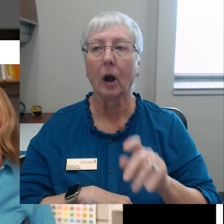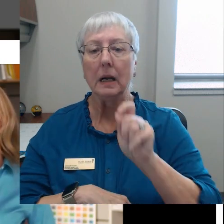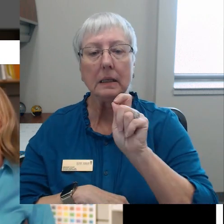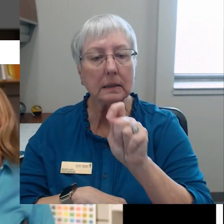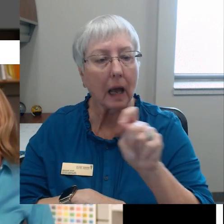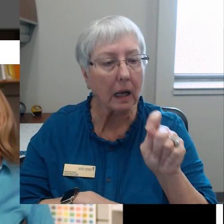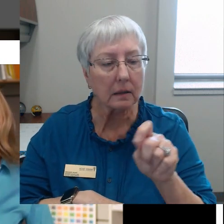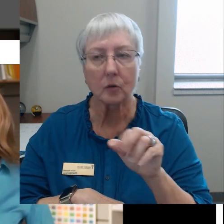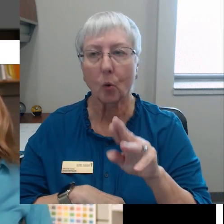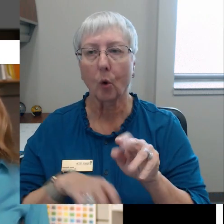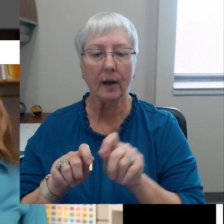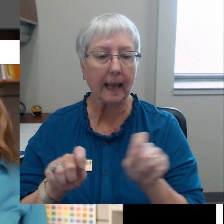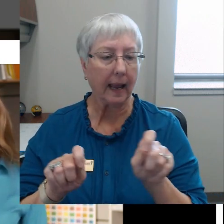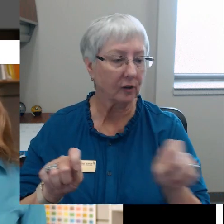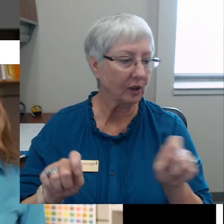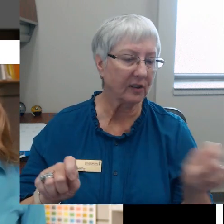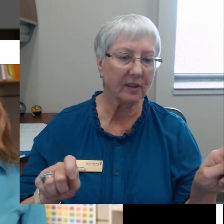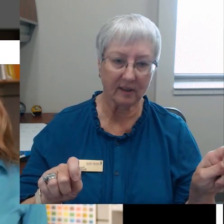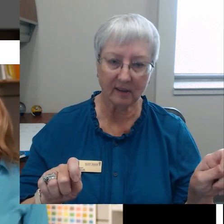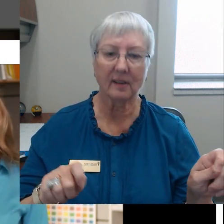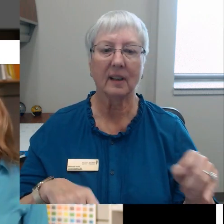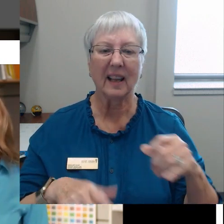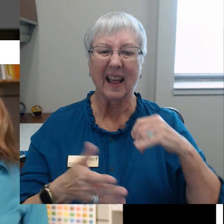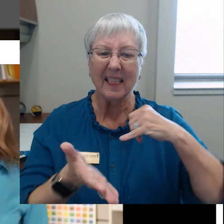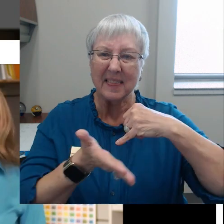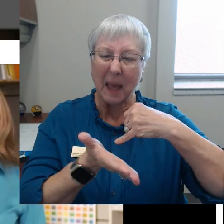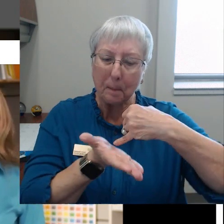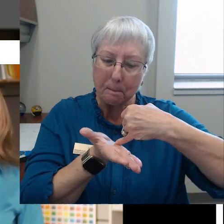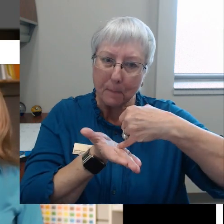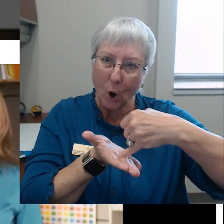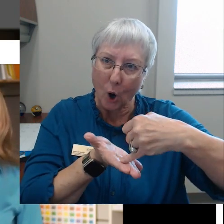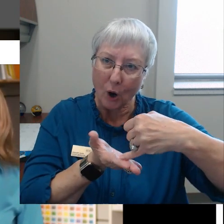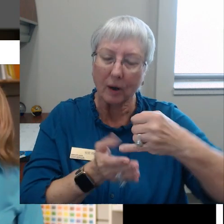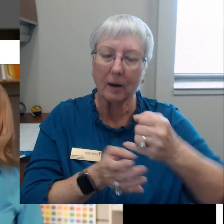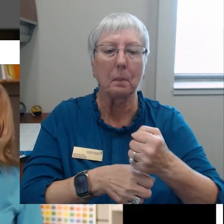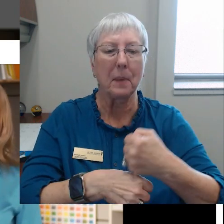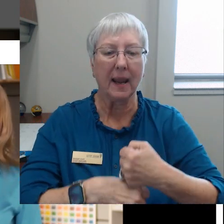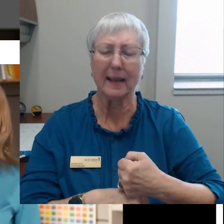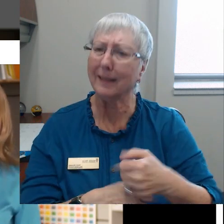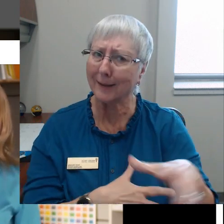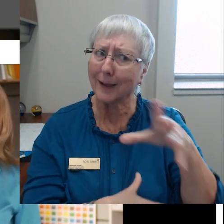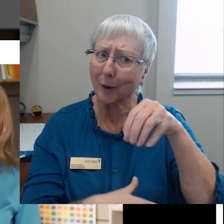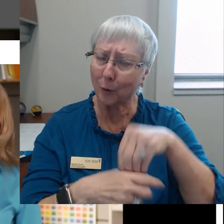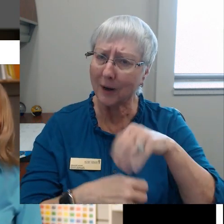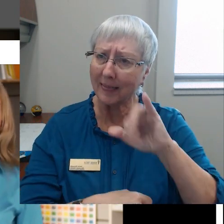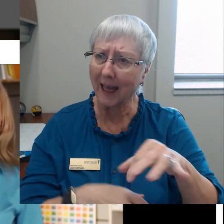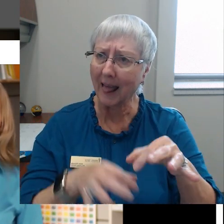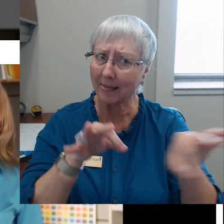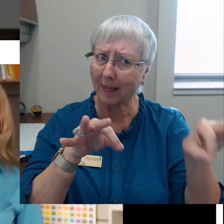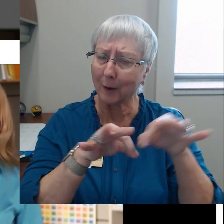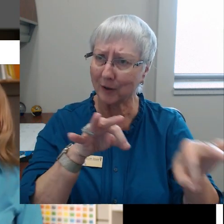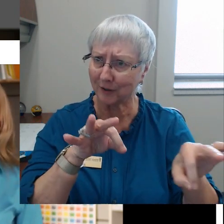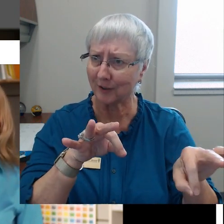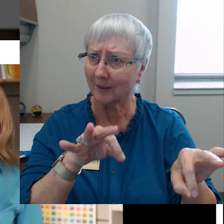or dashes. Mark making is a part of the language of art, image making, and design. So go